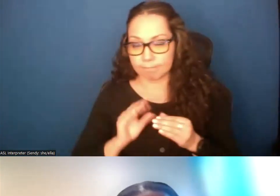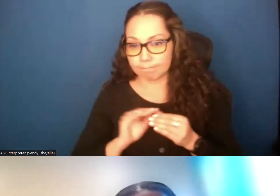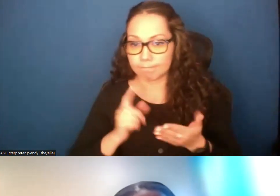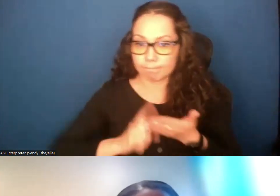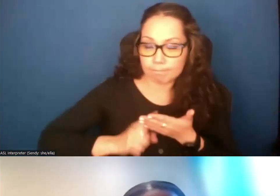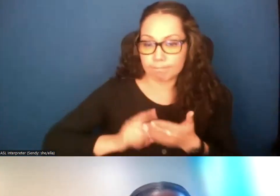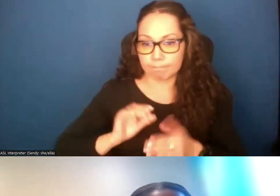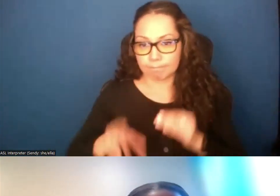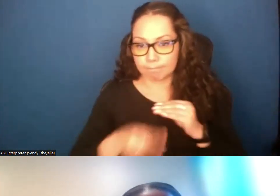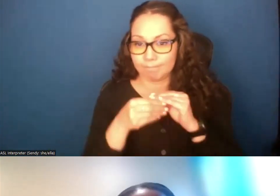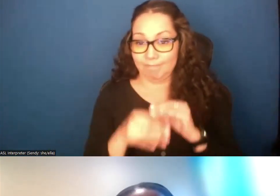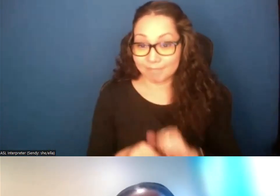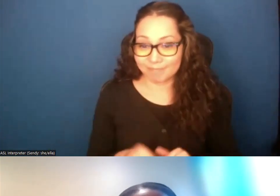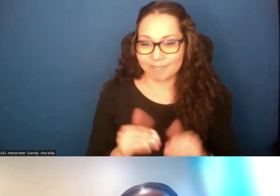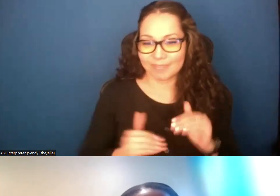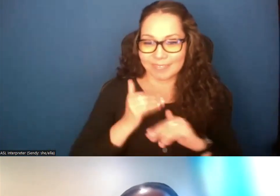Next slide, please.